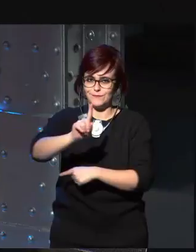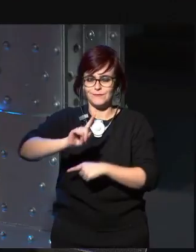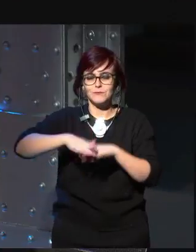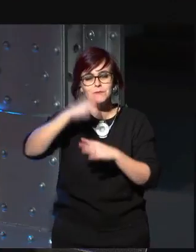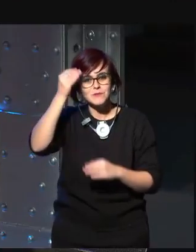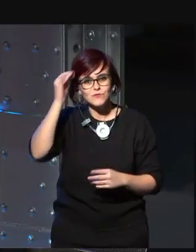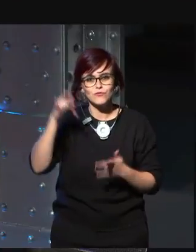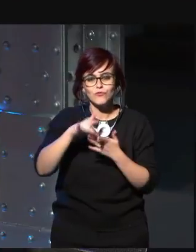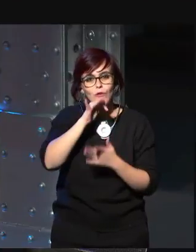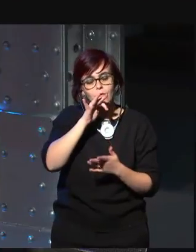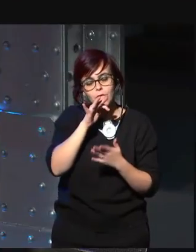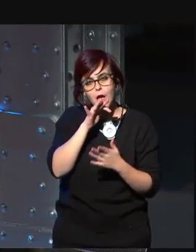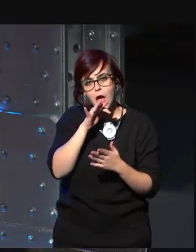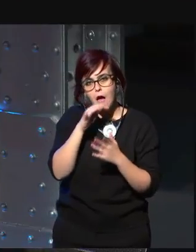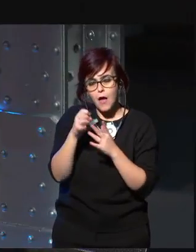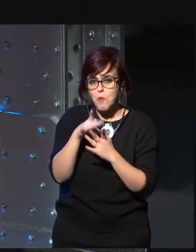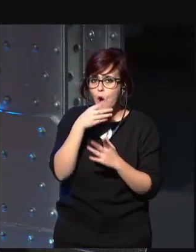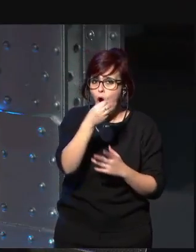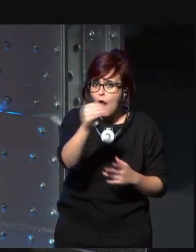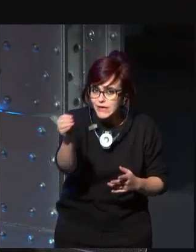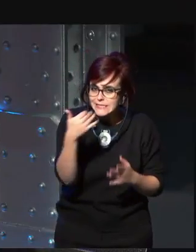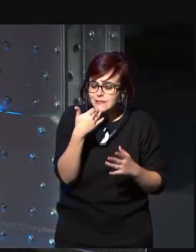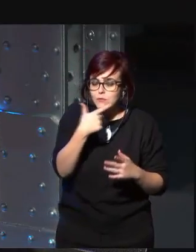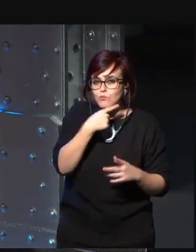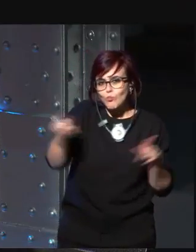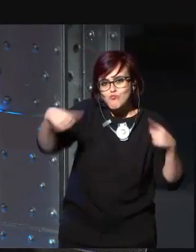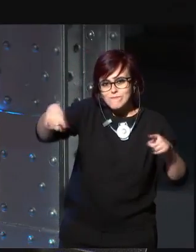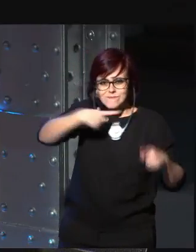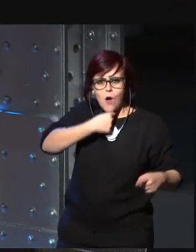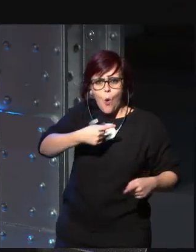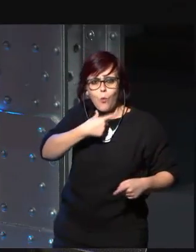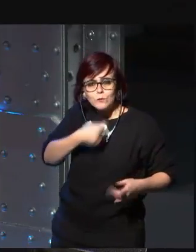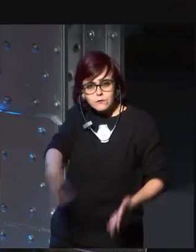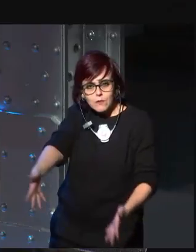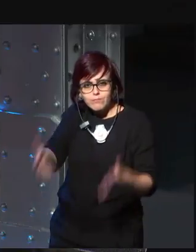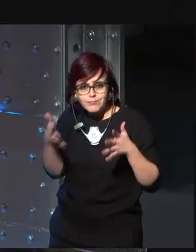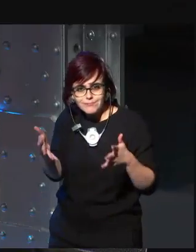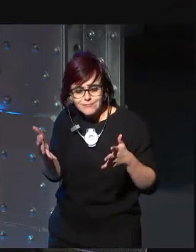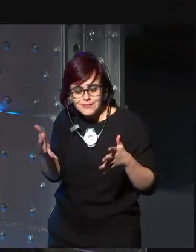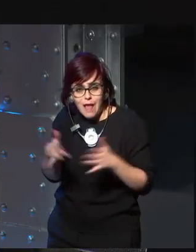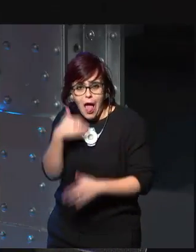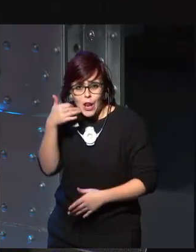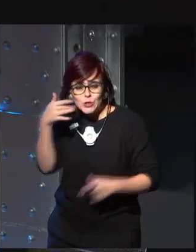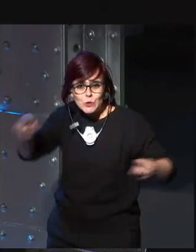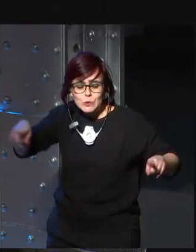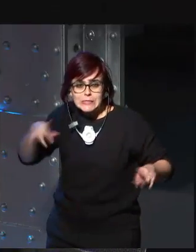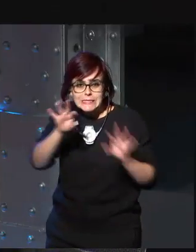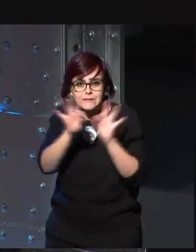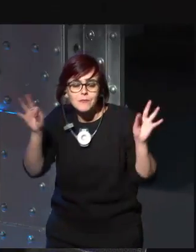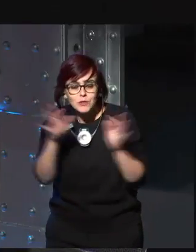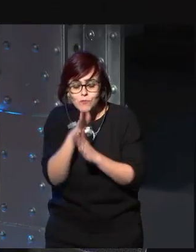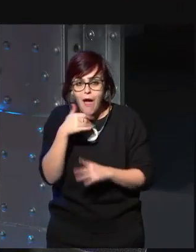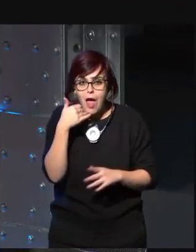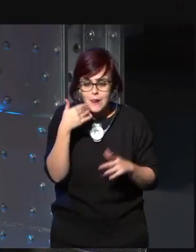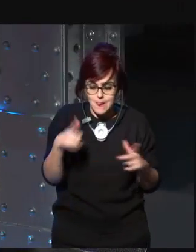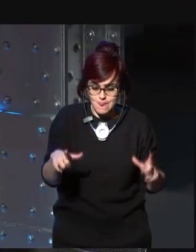of custom. There's still an impact for young people. There are products that